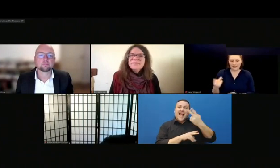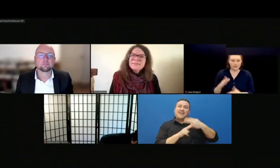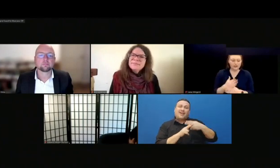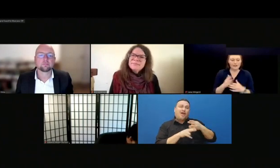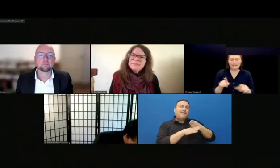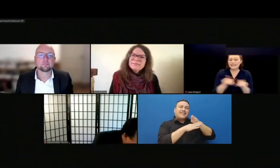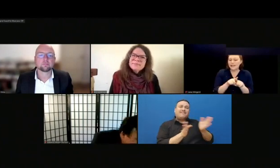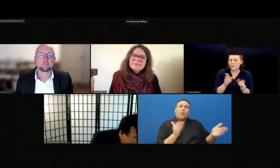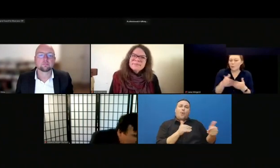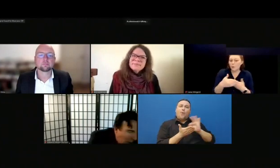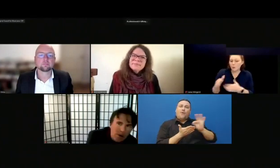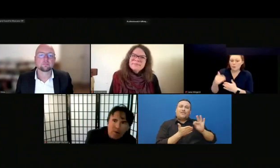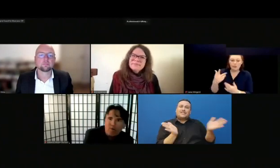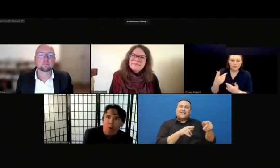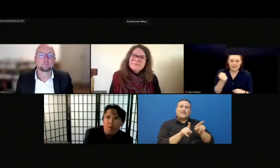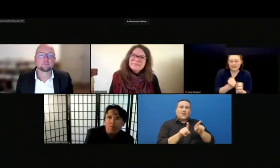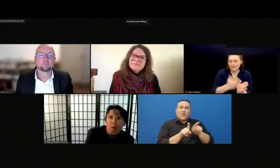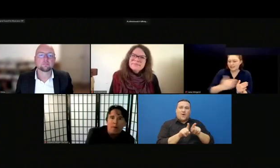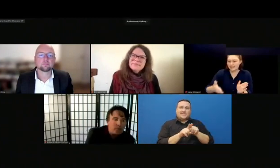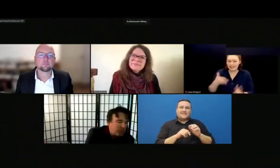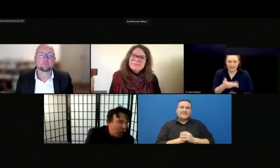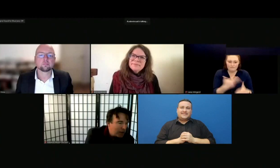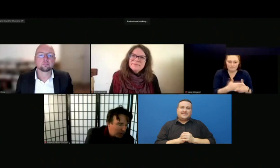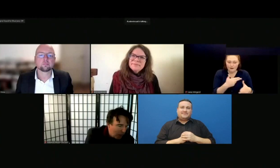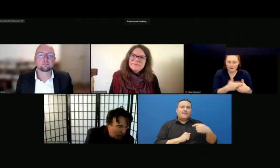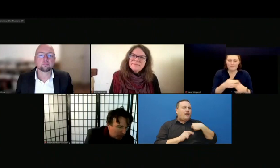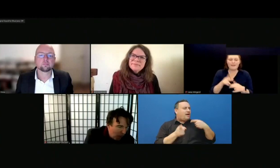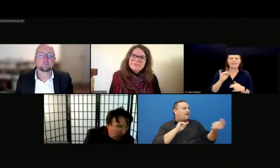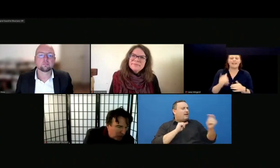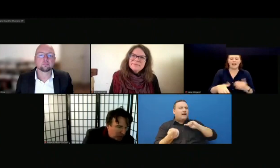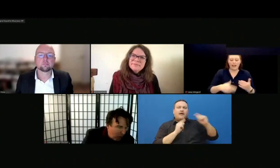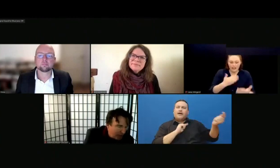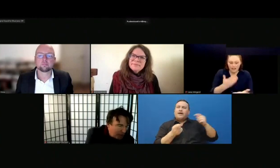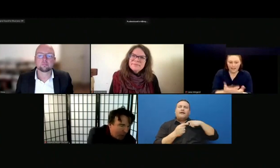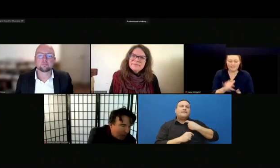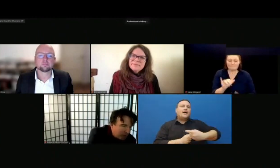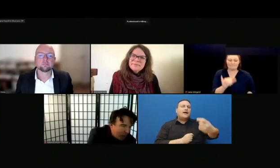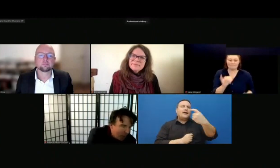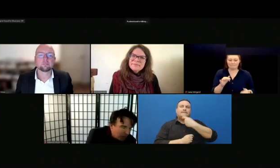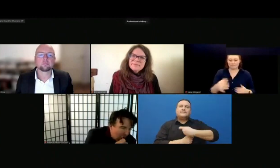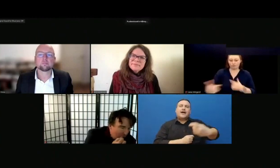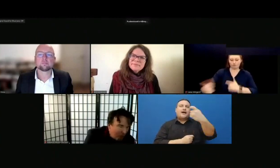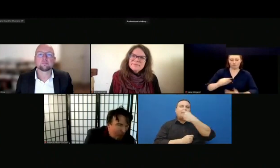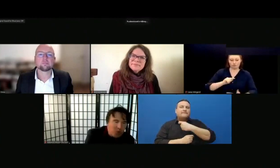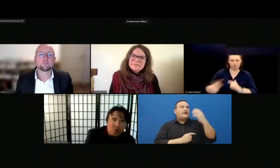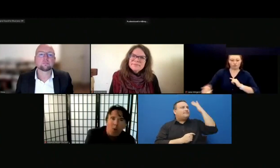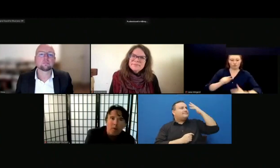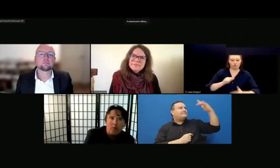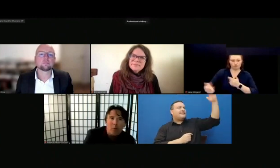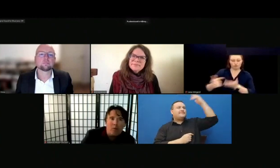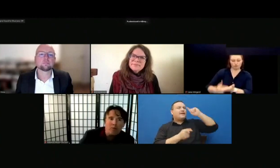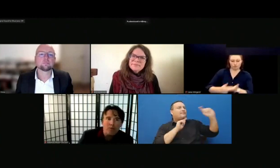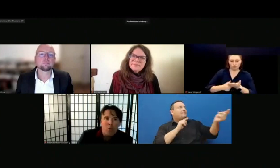3 years in Rome, and this led to us having continuous exchange after getting entangled